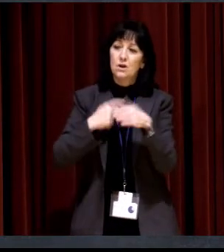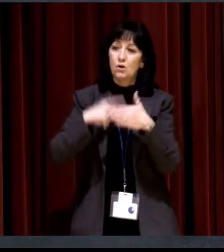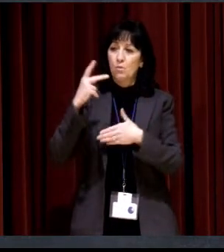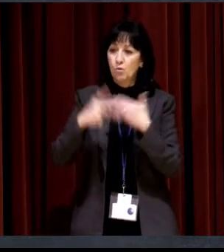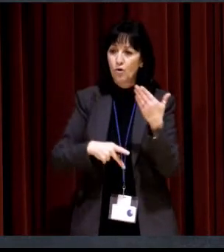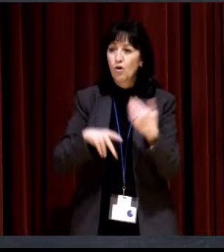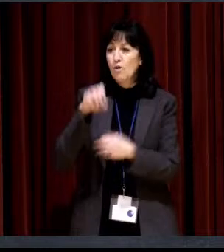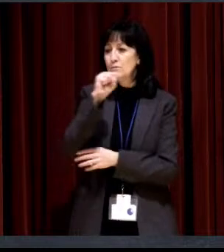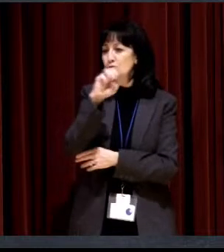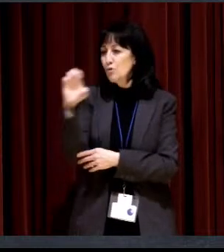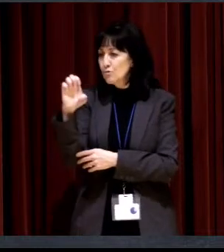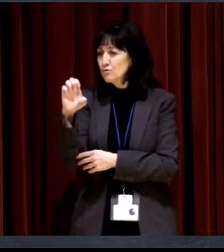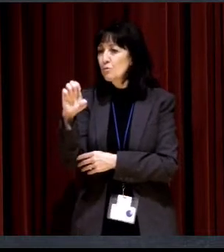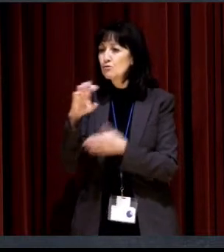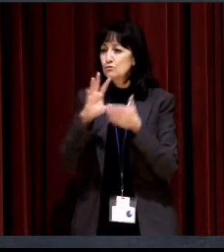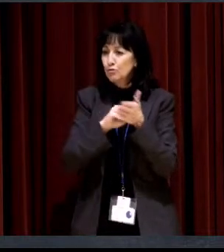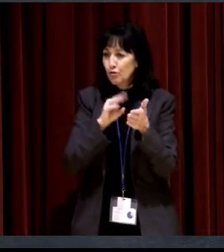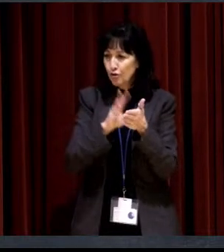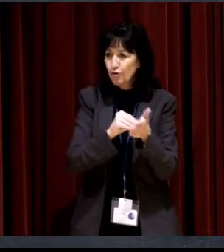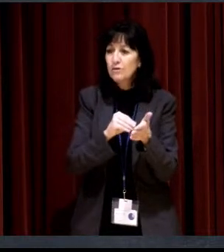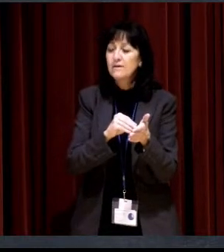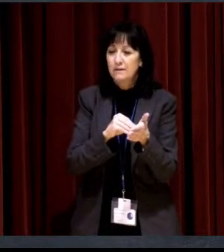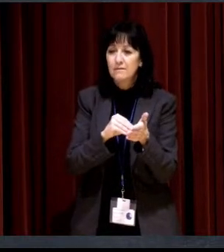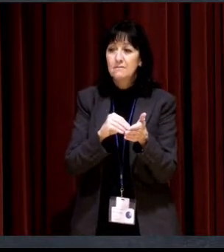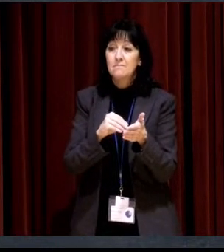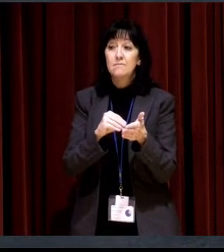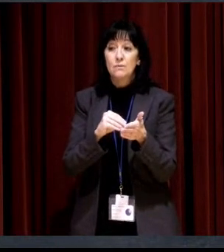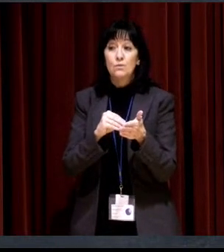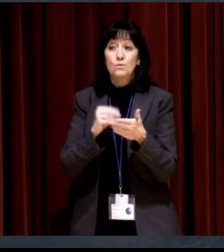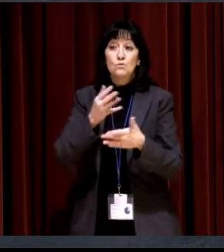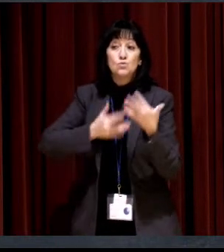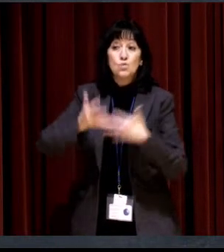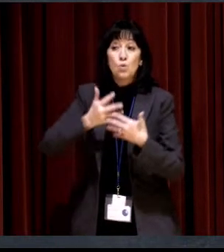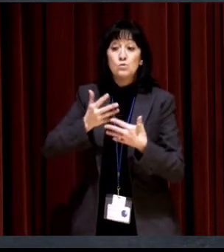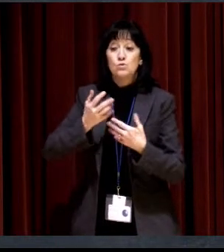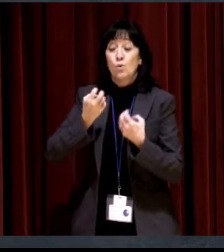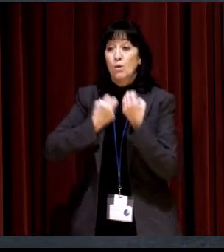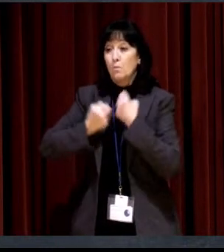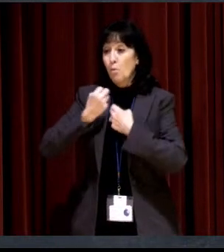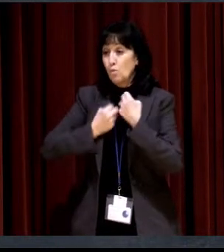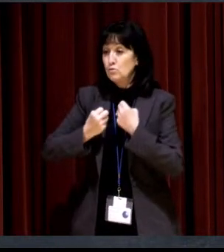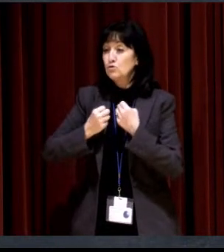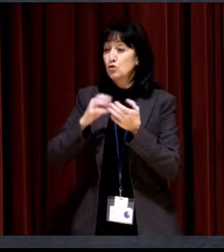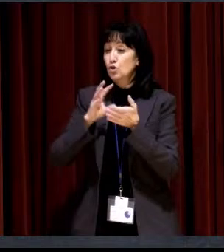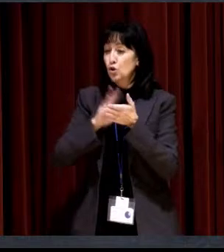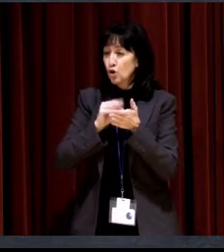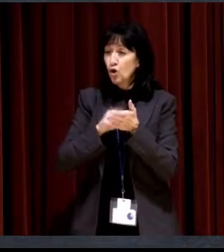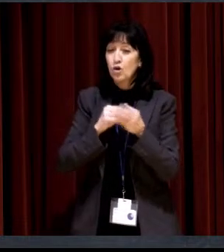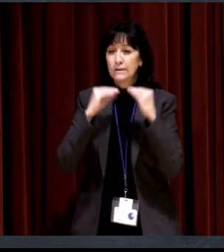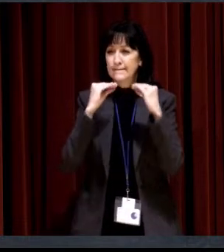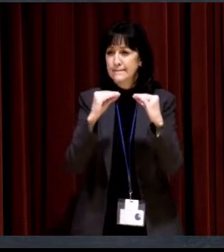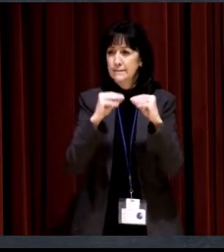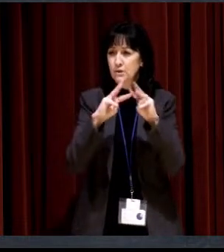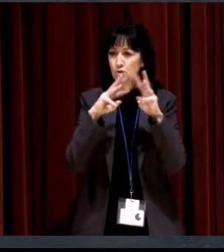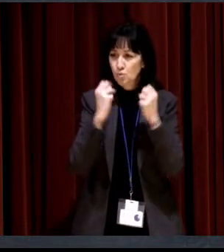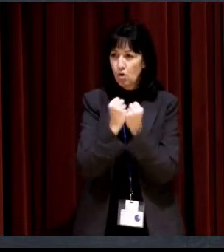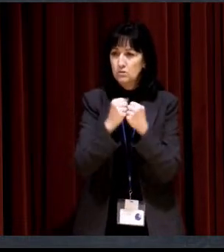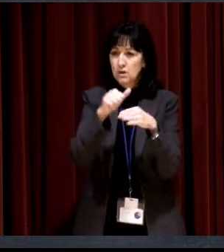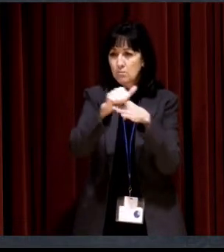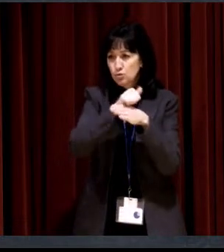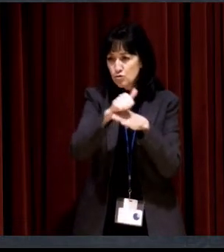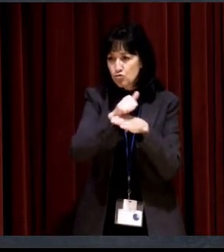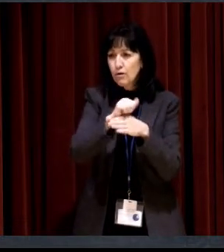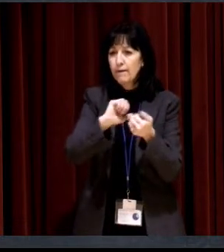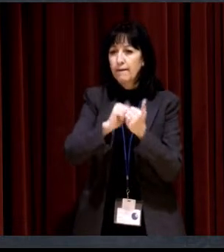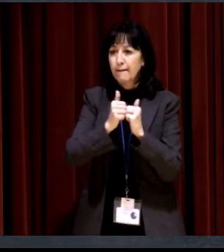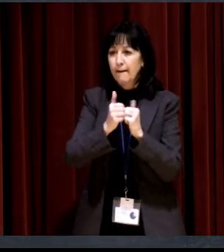social-emotional learning seminars and work with the teachers on all of that. And obviously, that's something that's